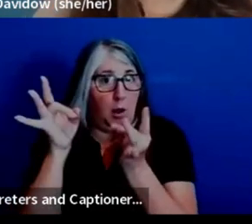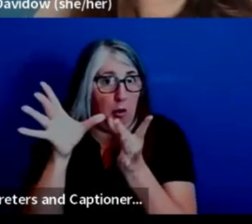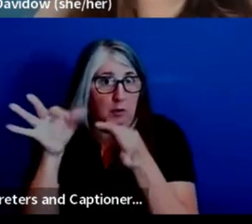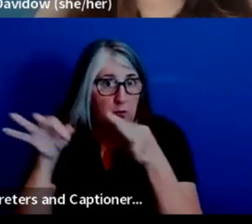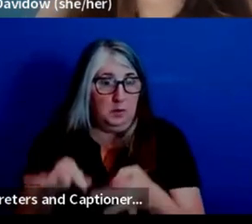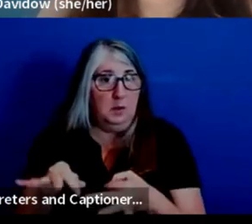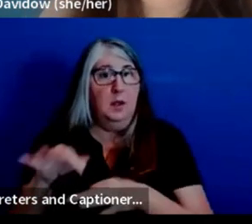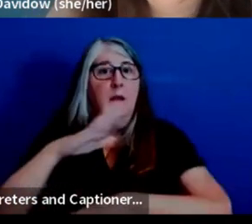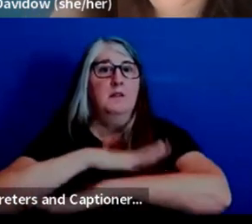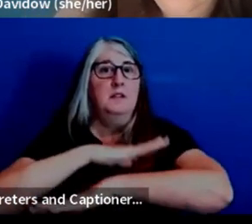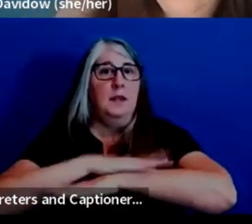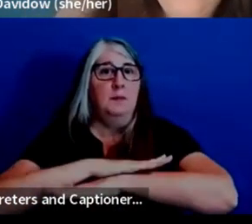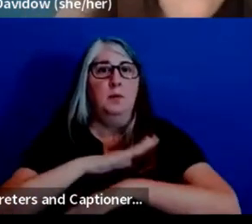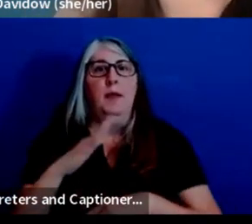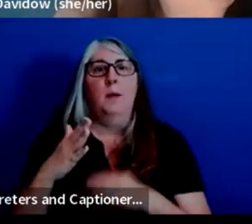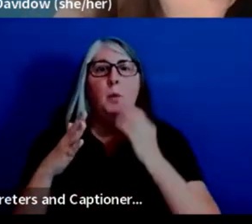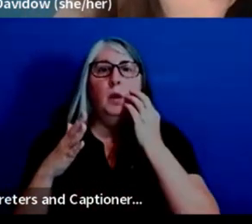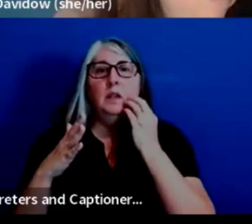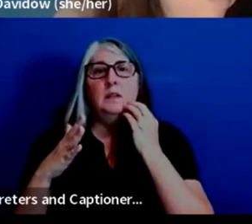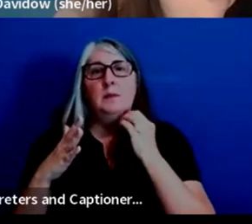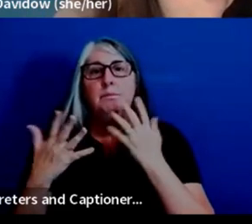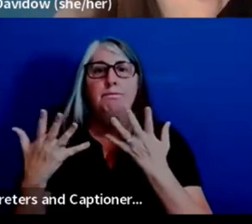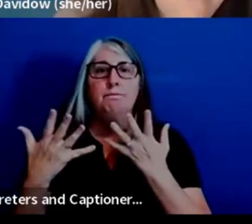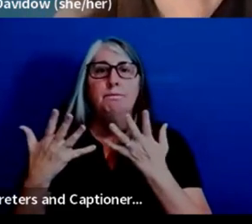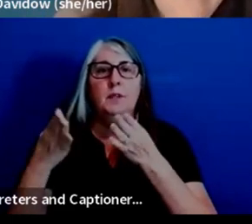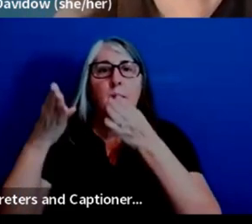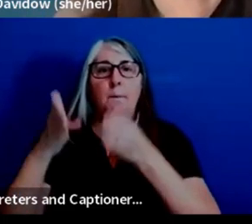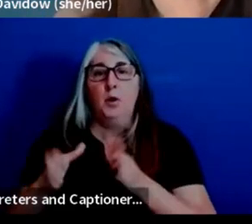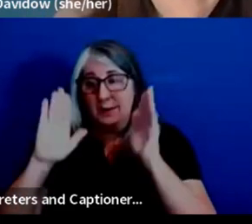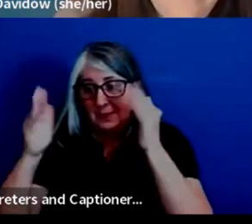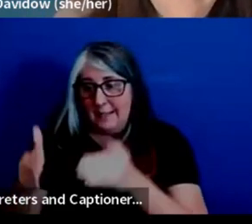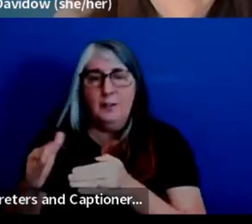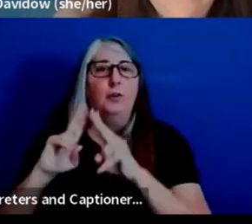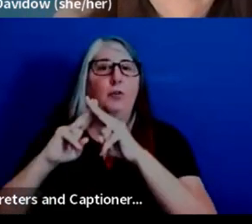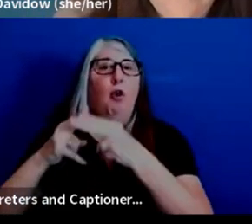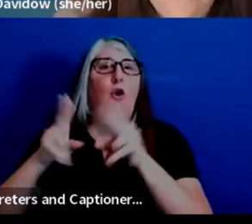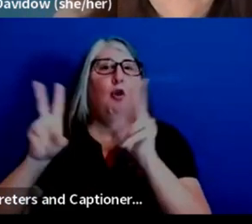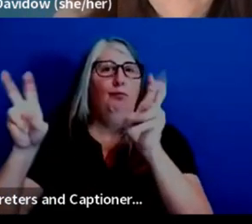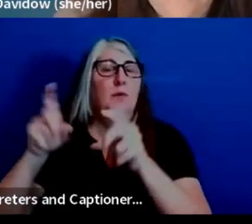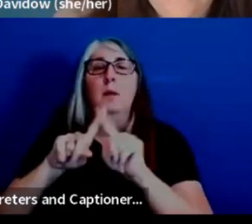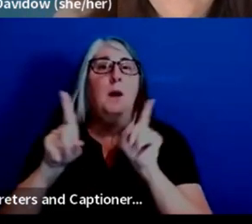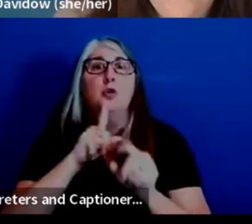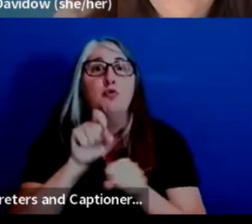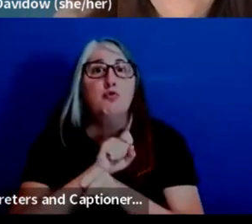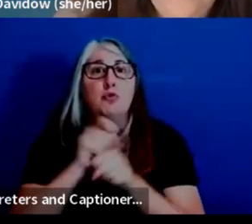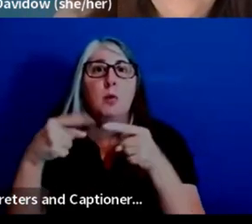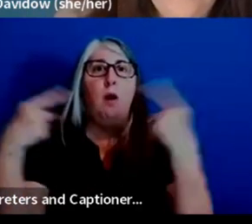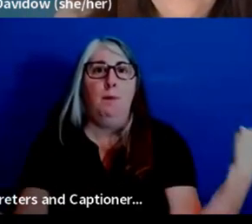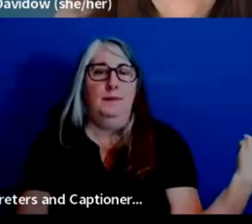was called person-centered, that was just the opposite, and really an instrument of trauma.